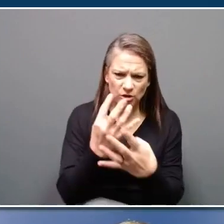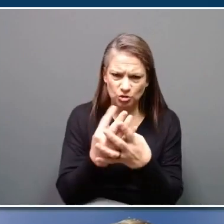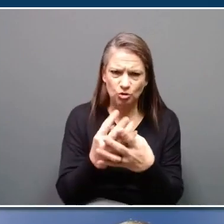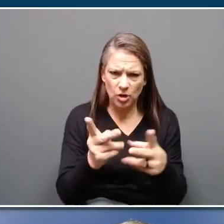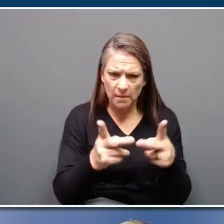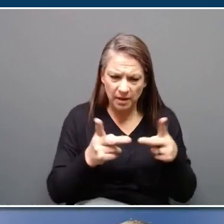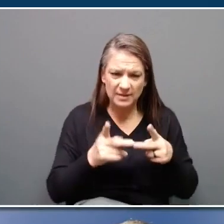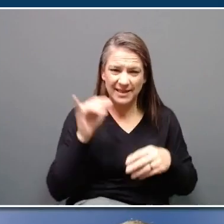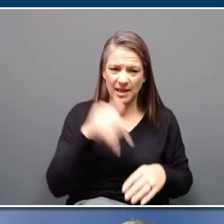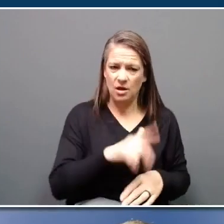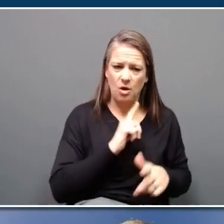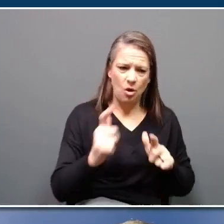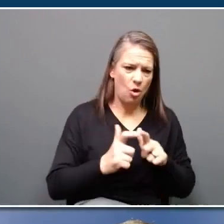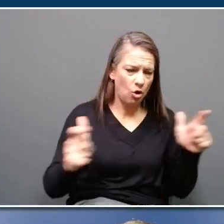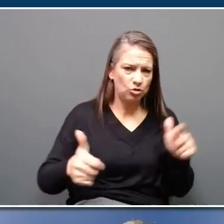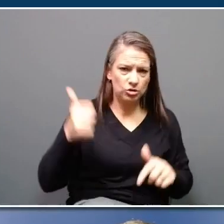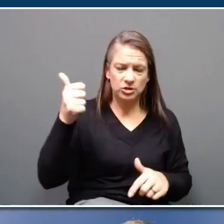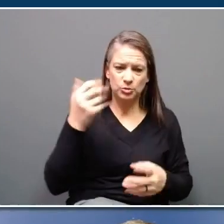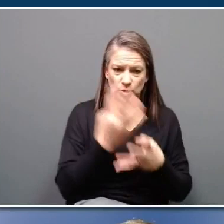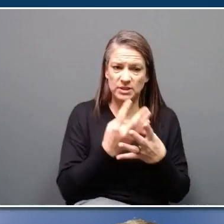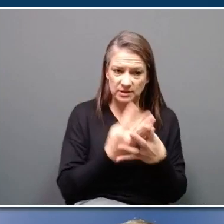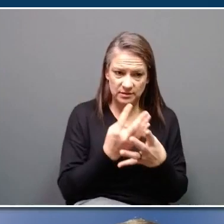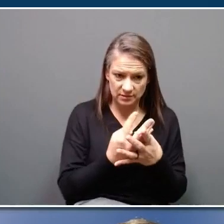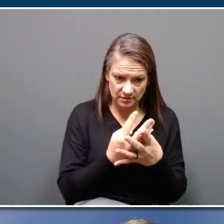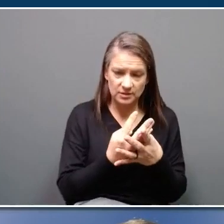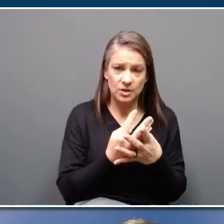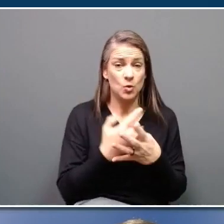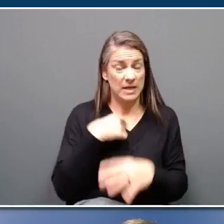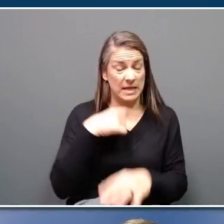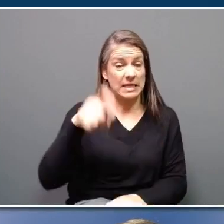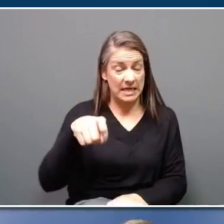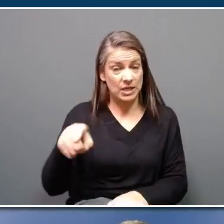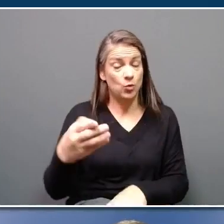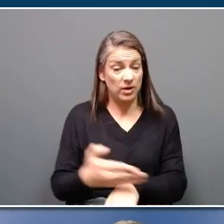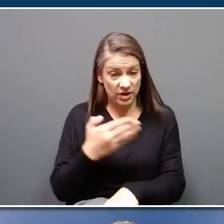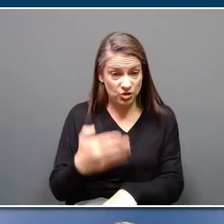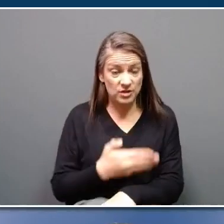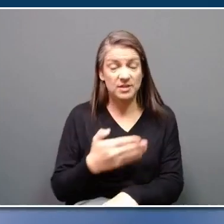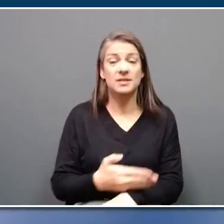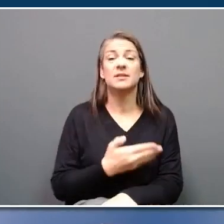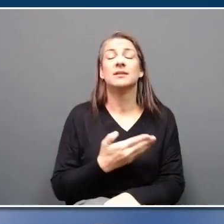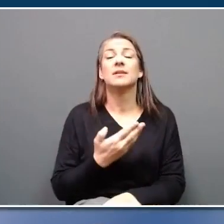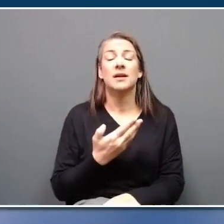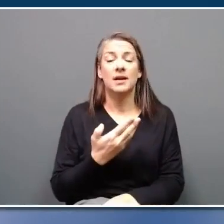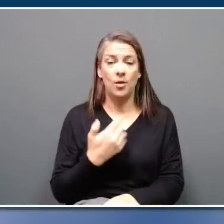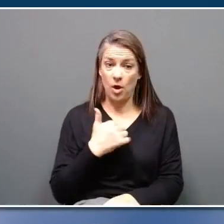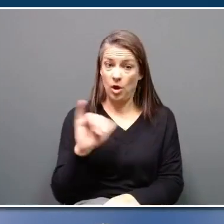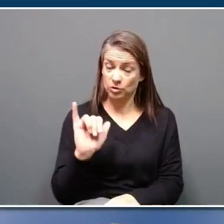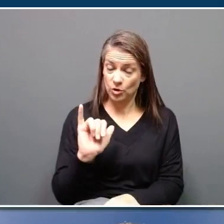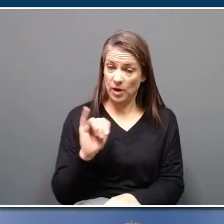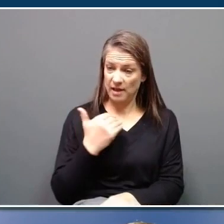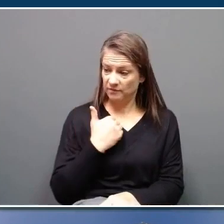is our largest prison. We very much need those renovations. They're about keeping it operational. And we also had, I think,